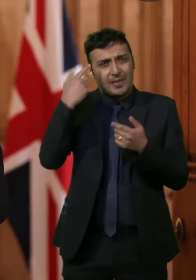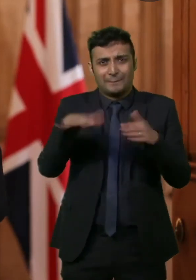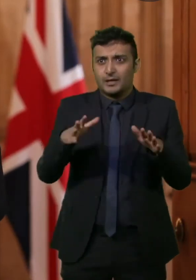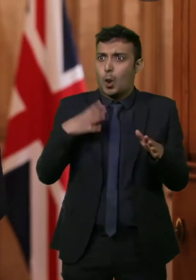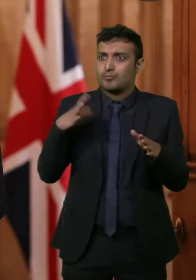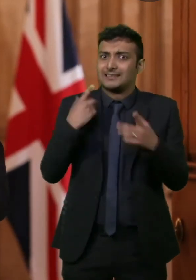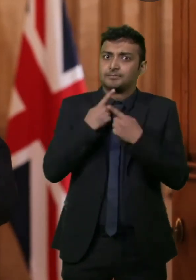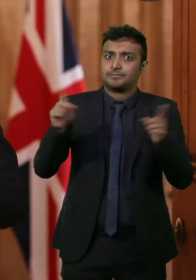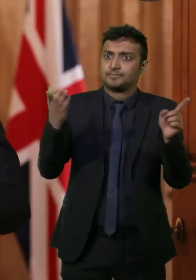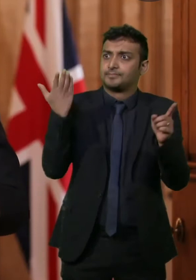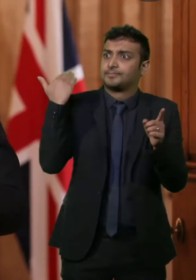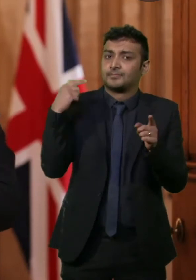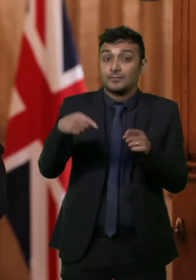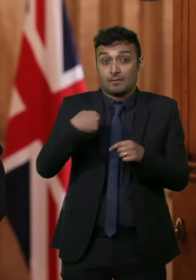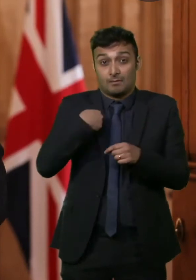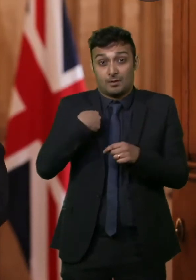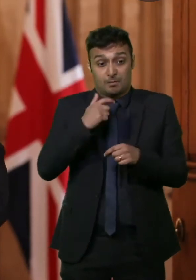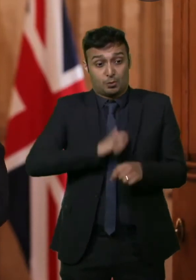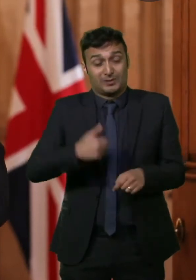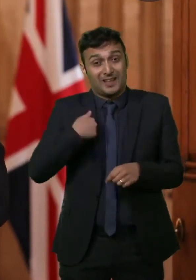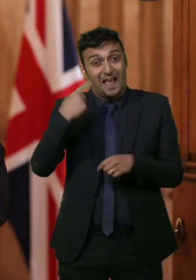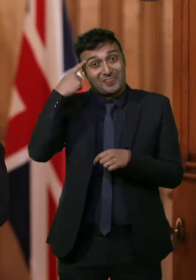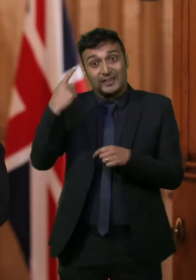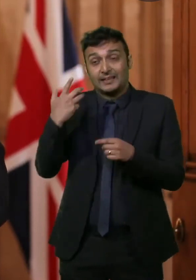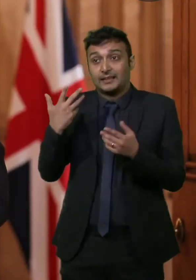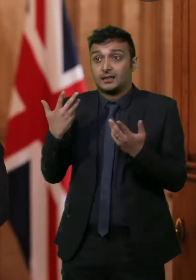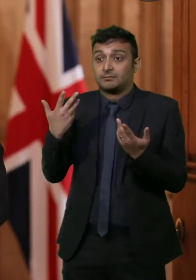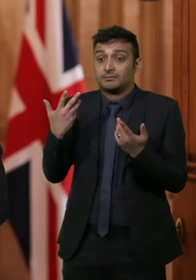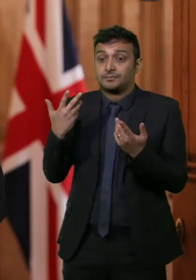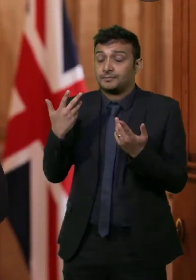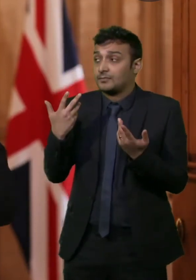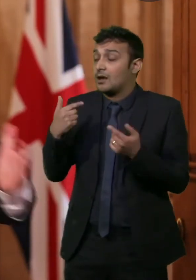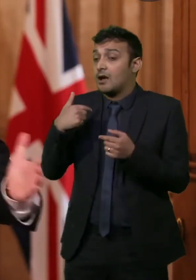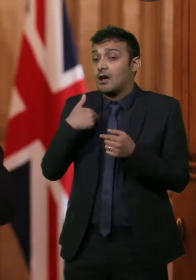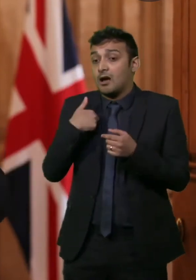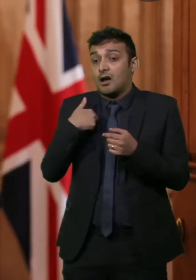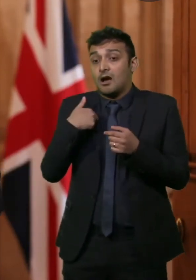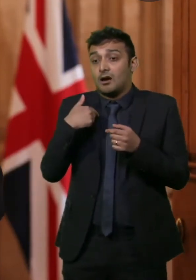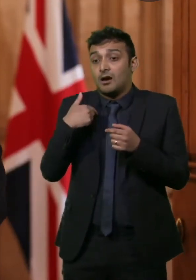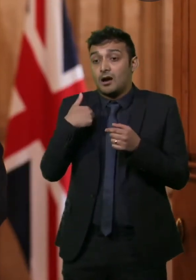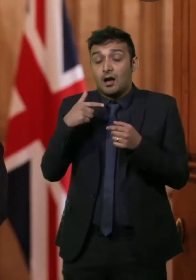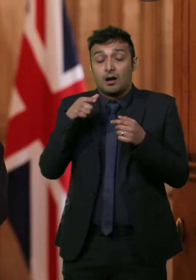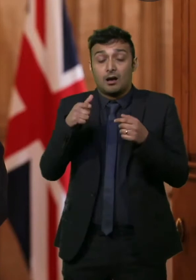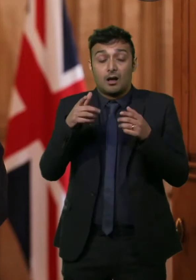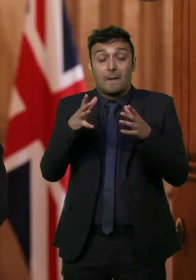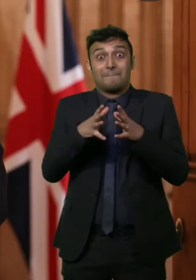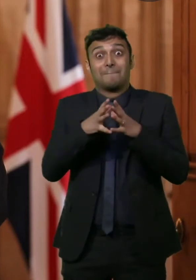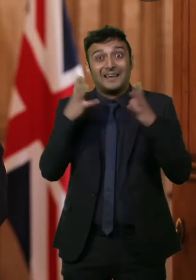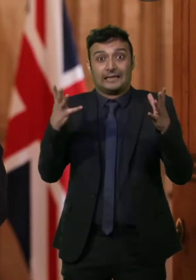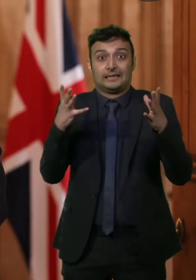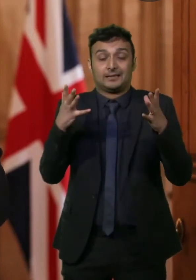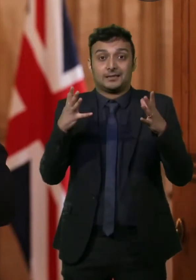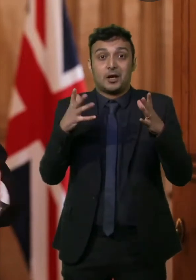actually it is our biggest national challenge. Yes, we've got to defeat the backlog in